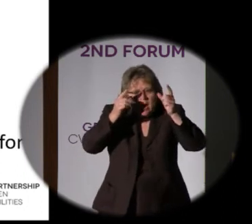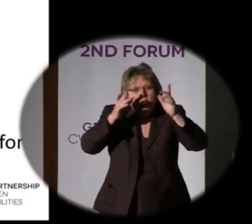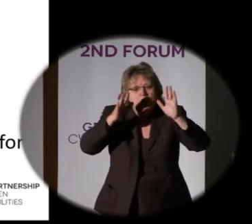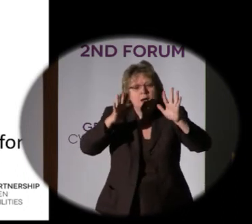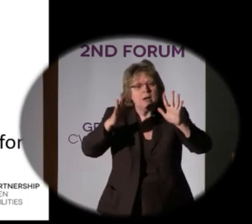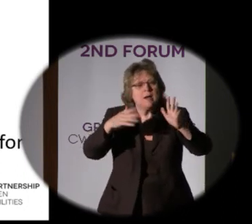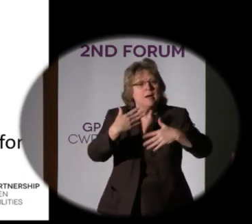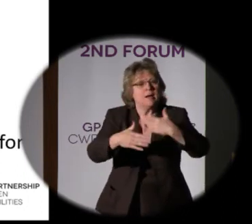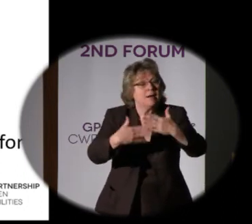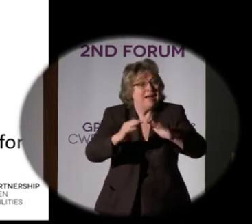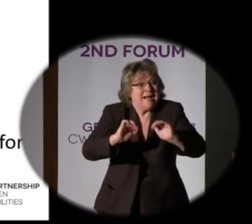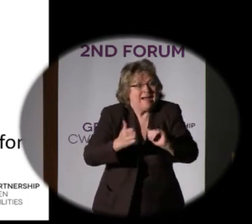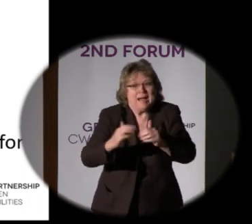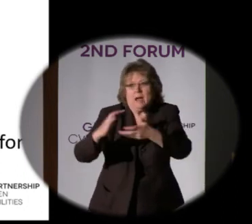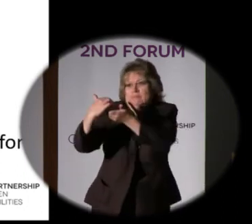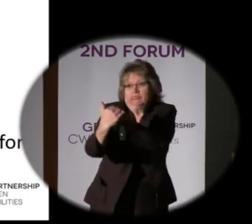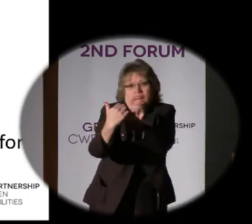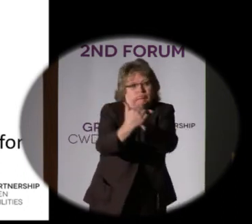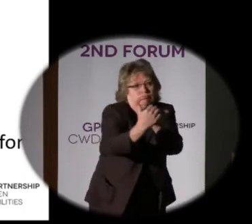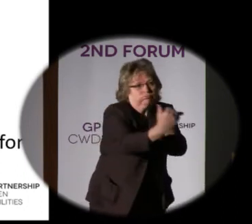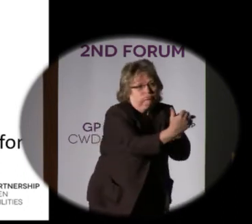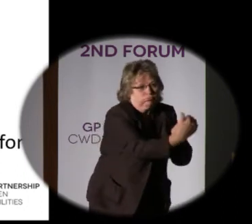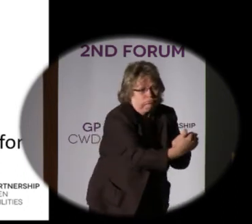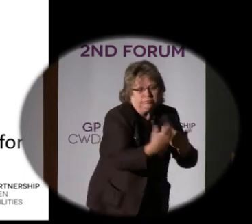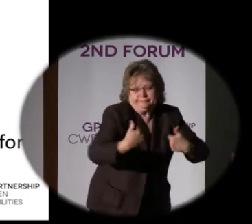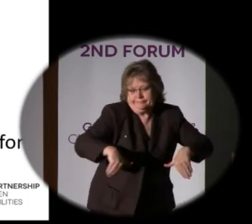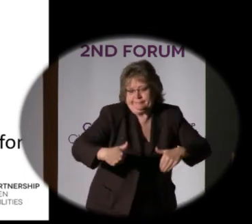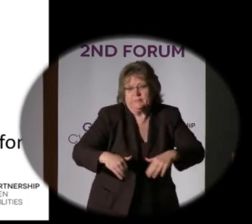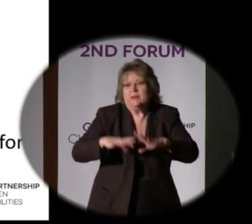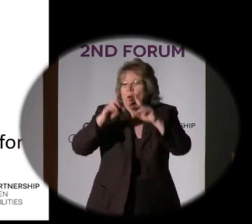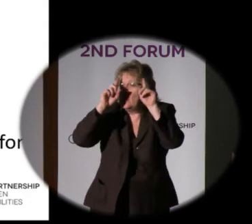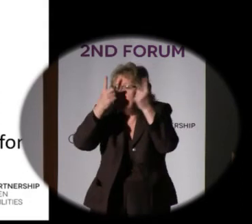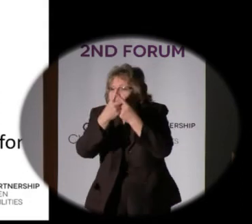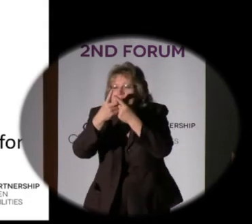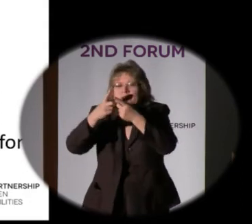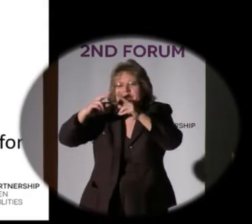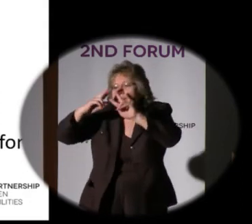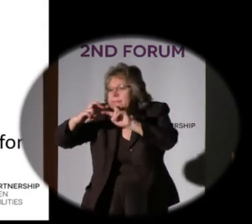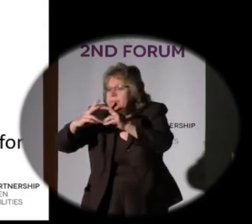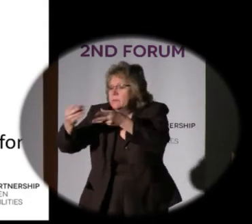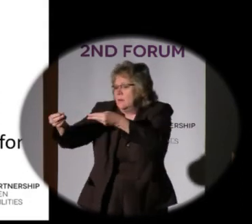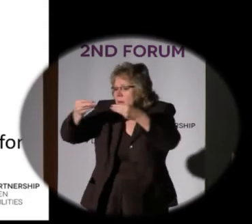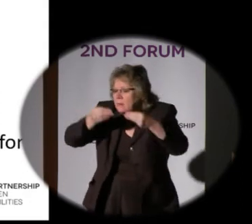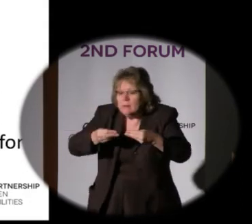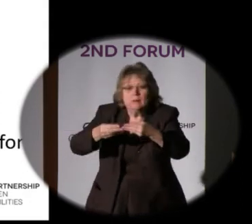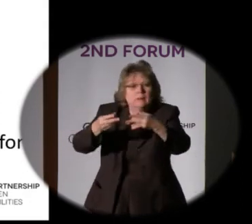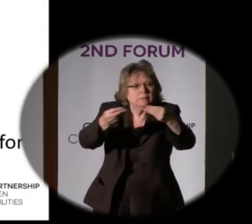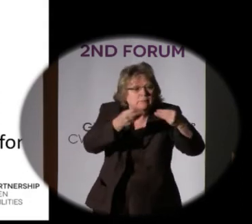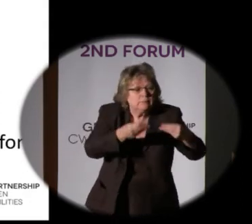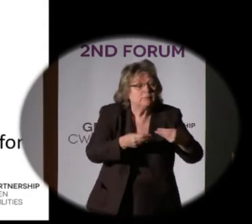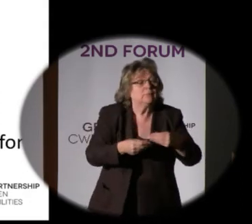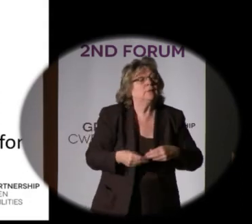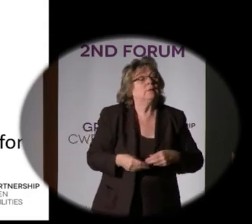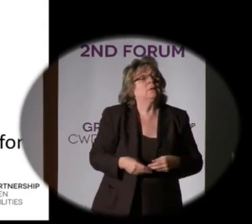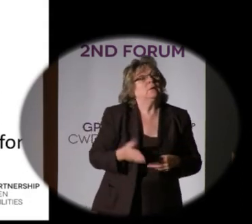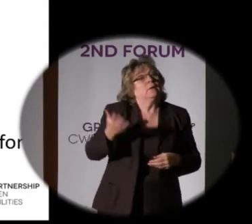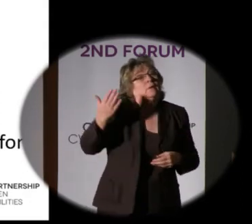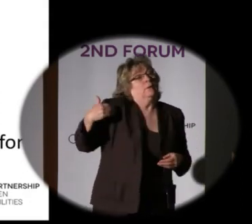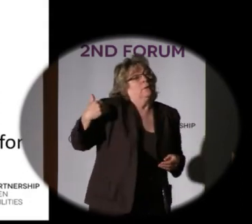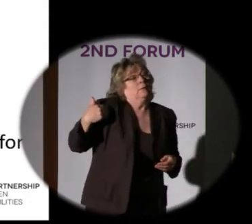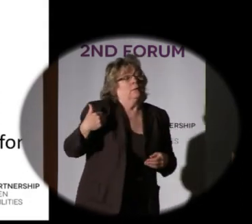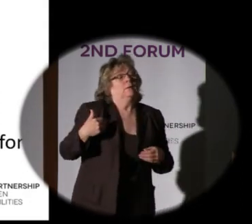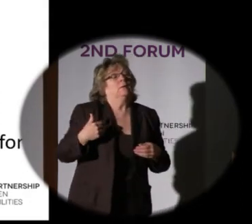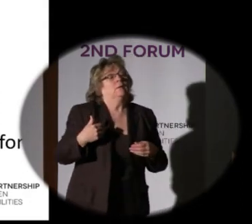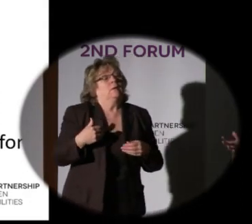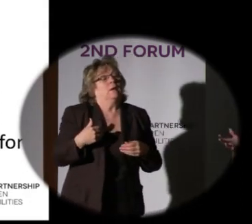Within that work of the knowledge community, we've also developed now a survey on Article 24